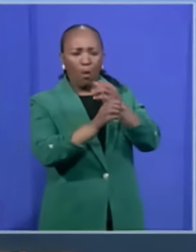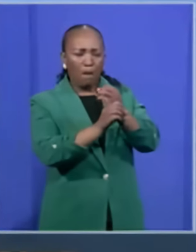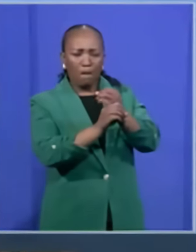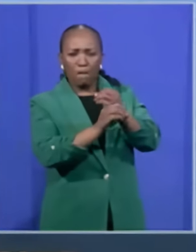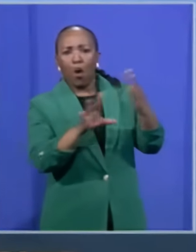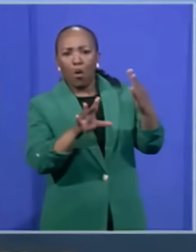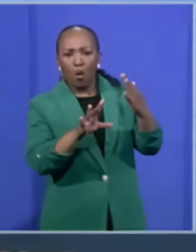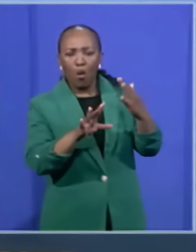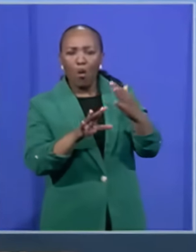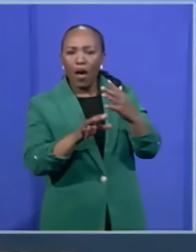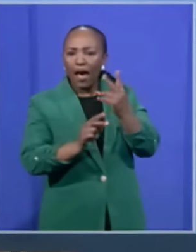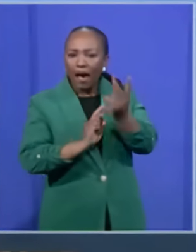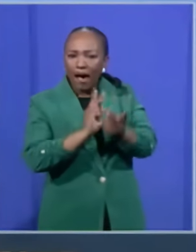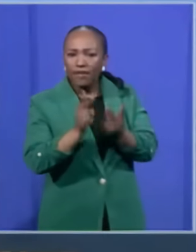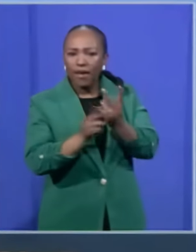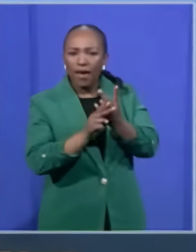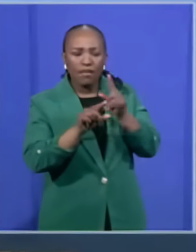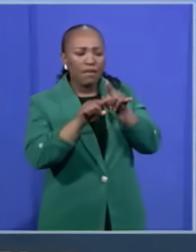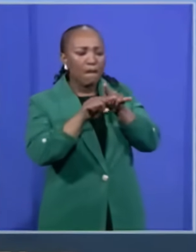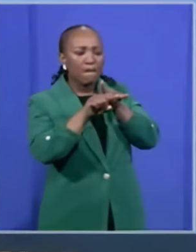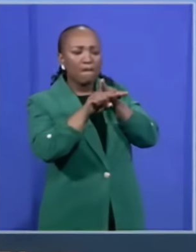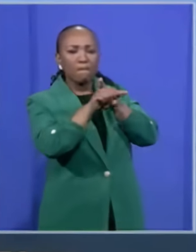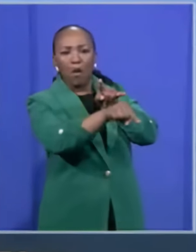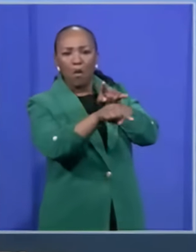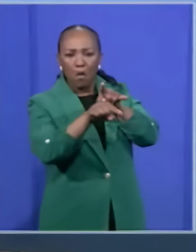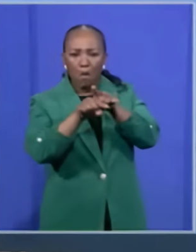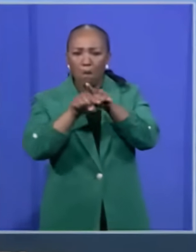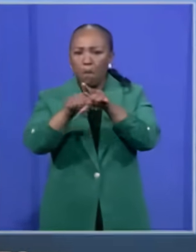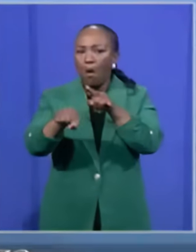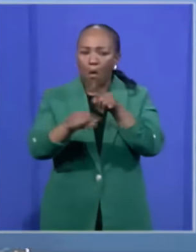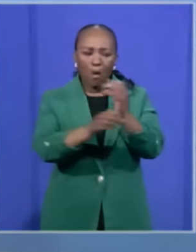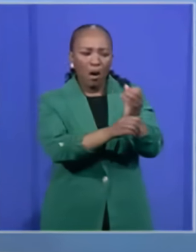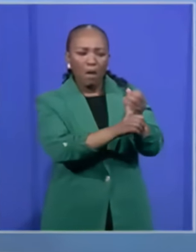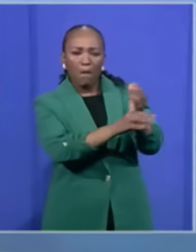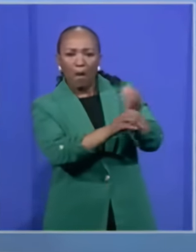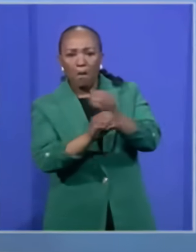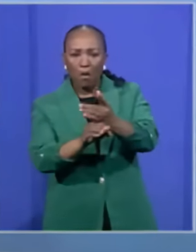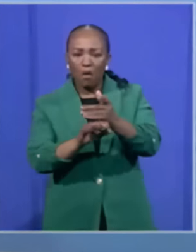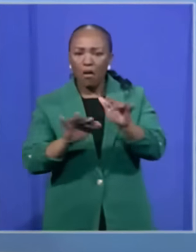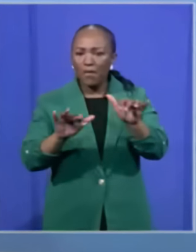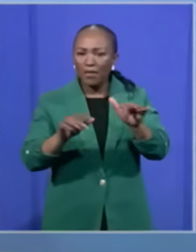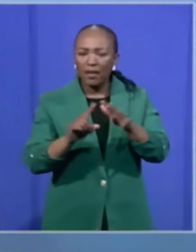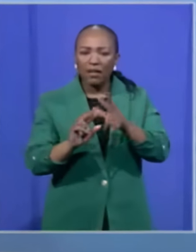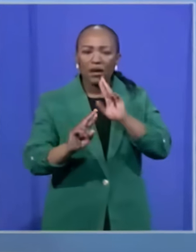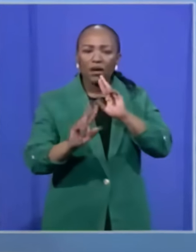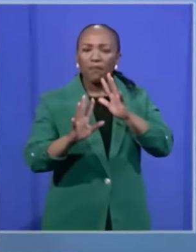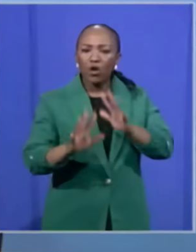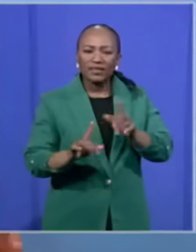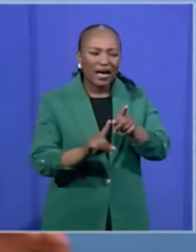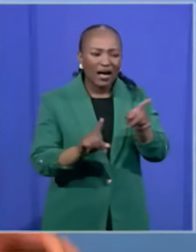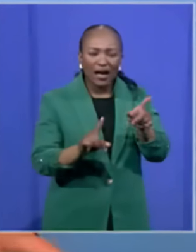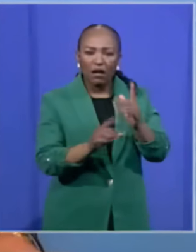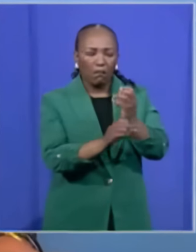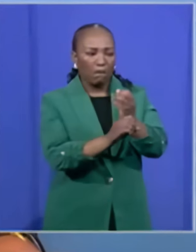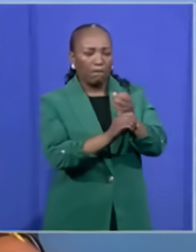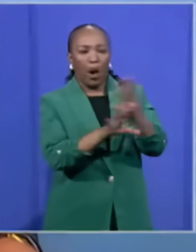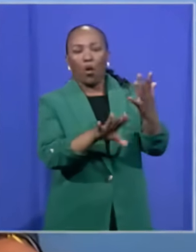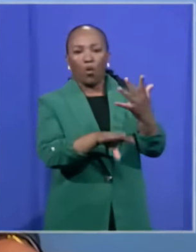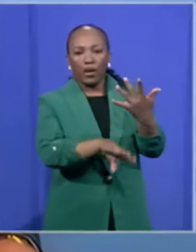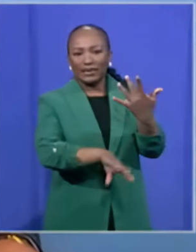followed by another, killing civilians, including medical personnel and journalists, who were carrying out their essential